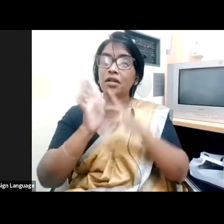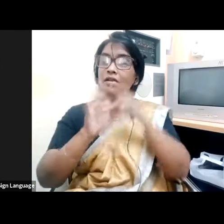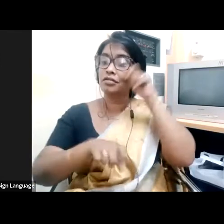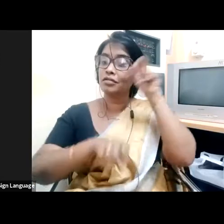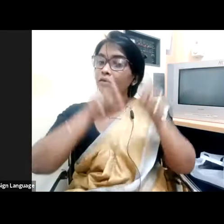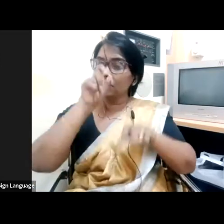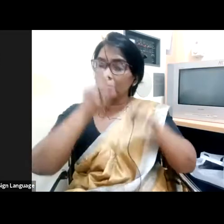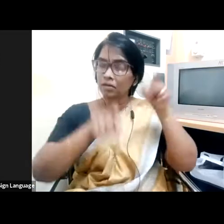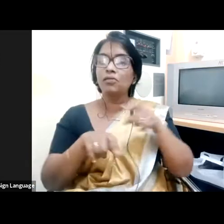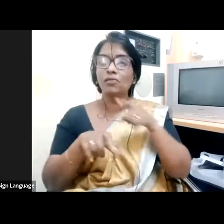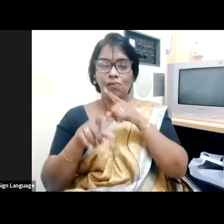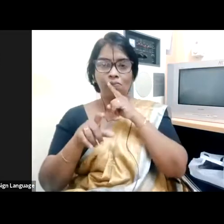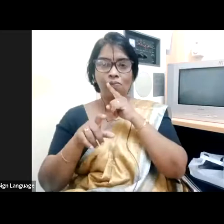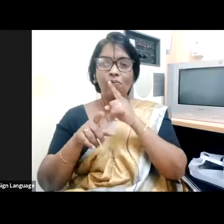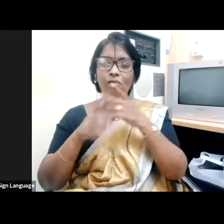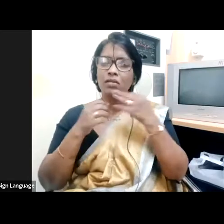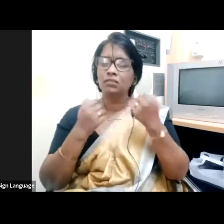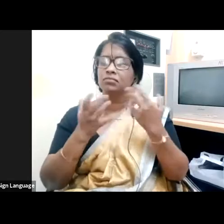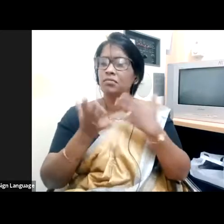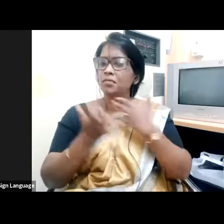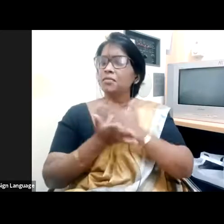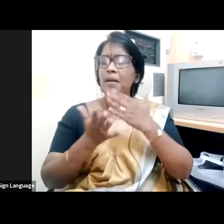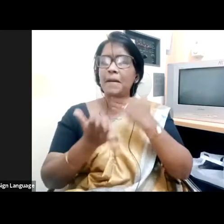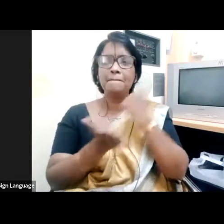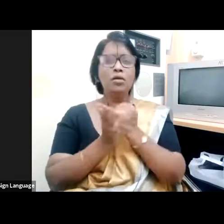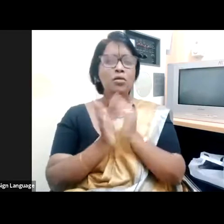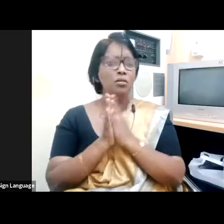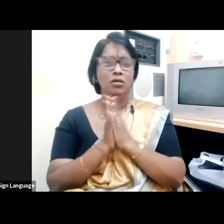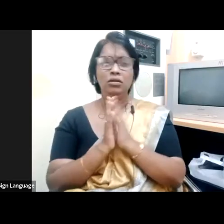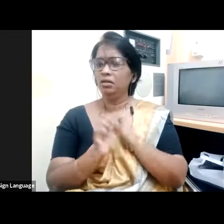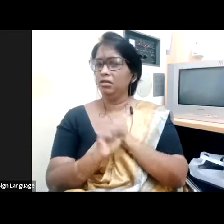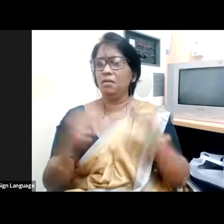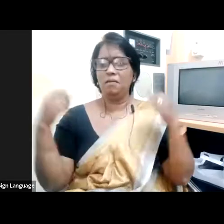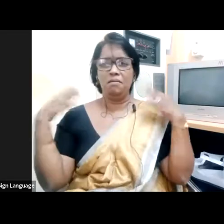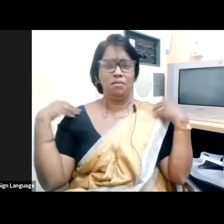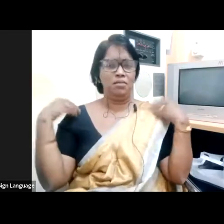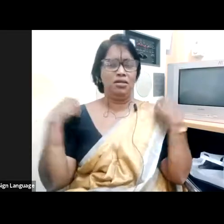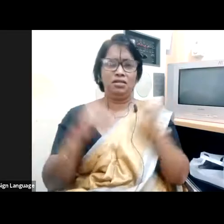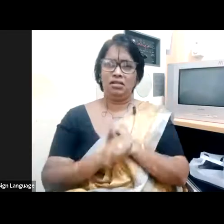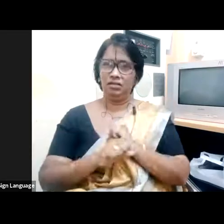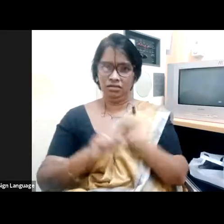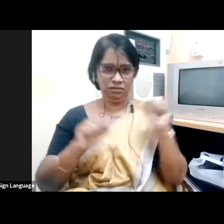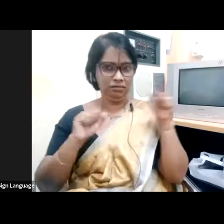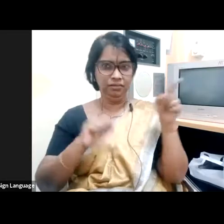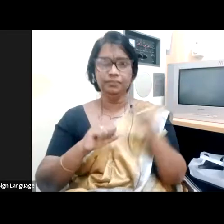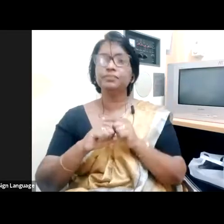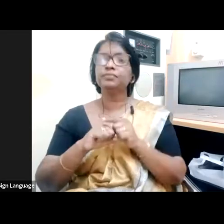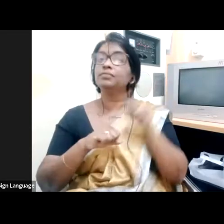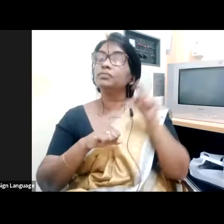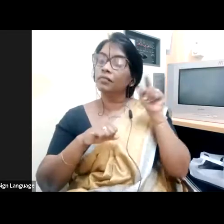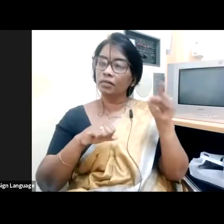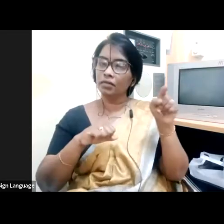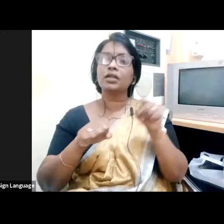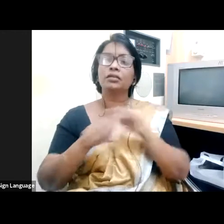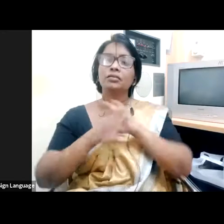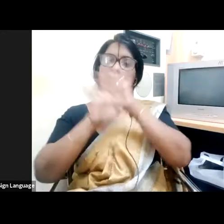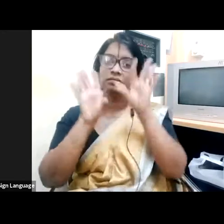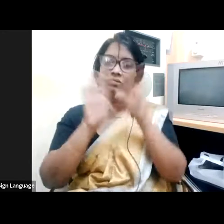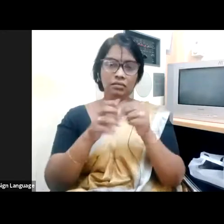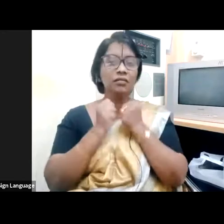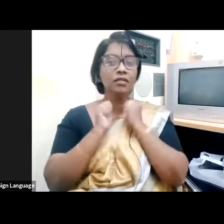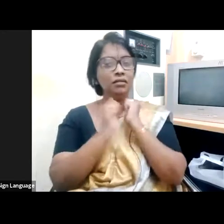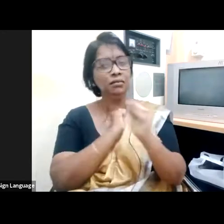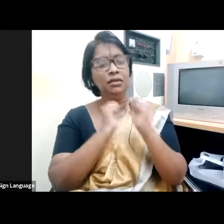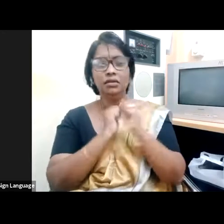not the postal service, which takes several days, then you use public transport. So mobile services allowed